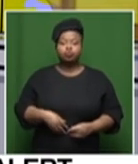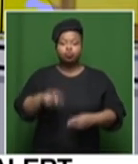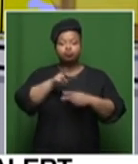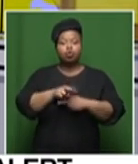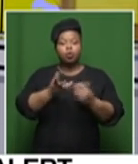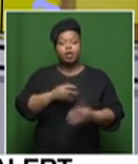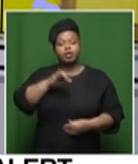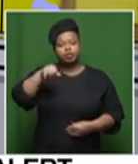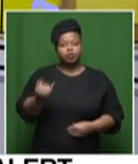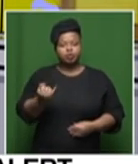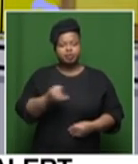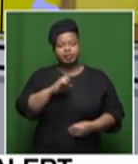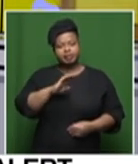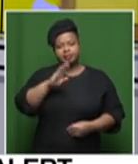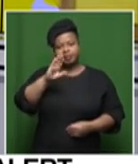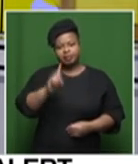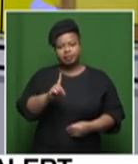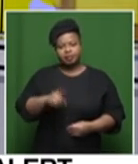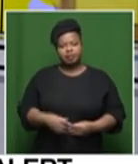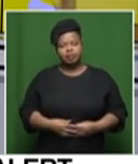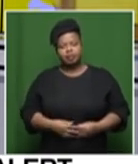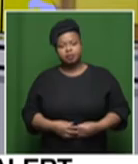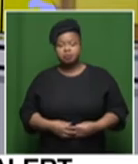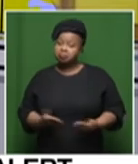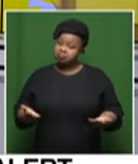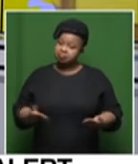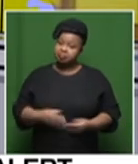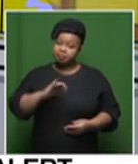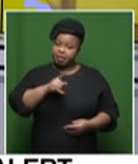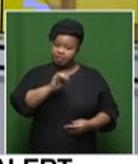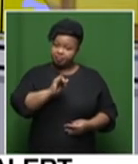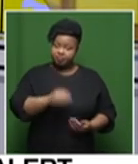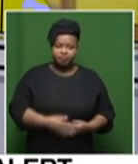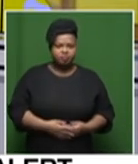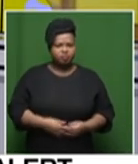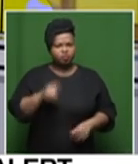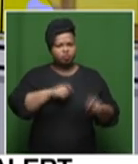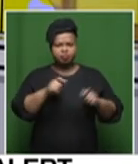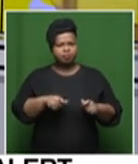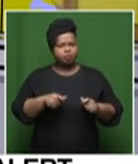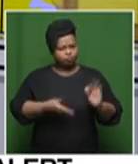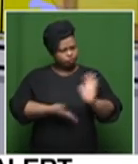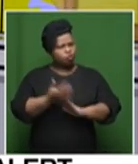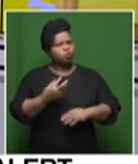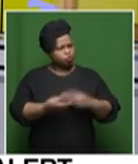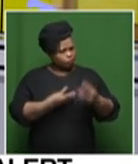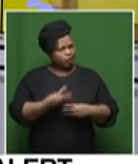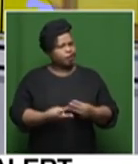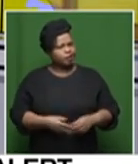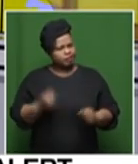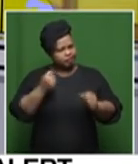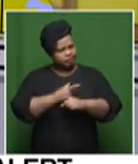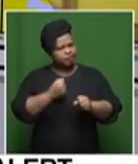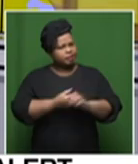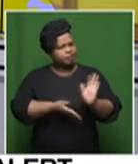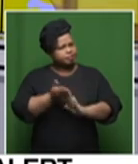us in the Johannesburg CBD. So, Mbalenhle, looks like people are making their ways to work and taxis are